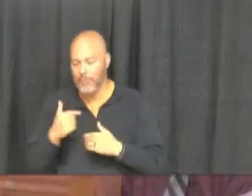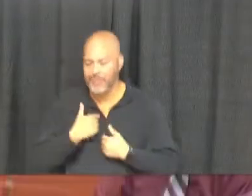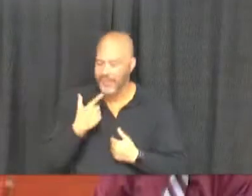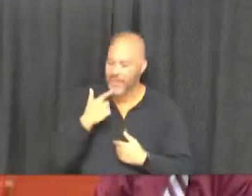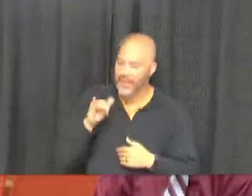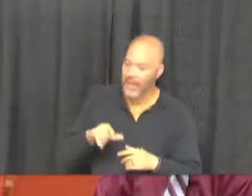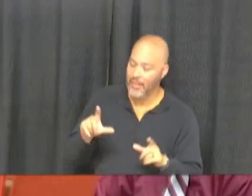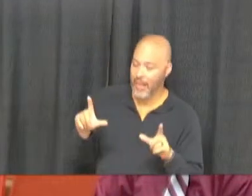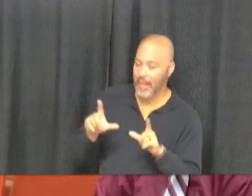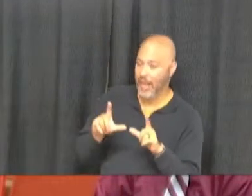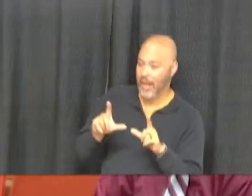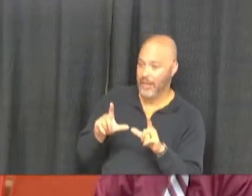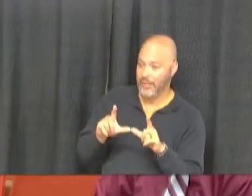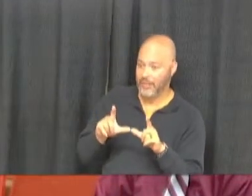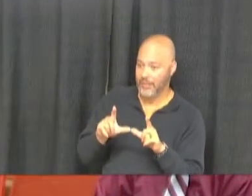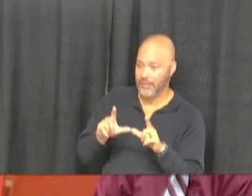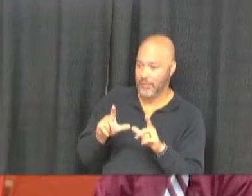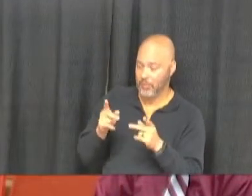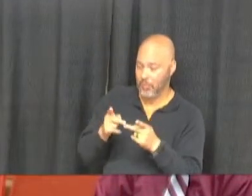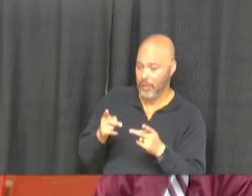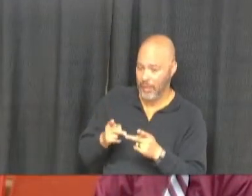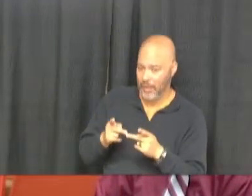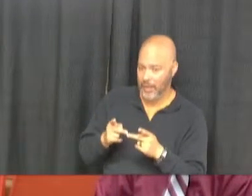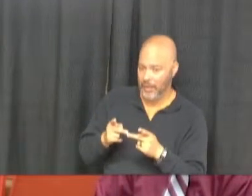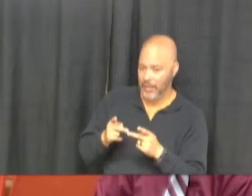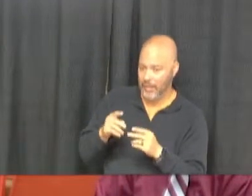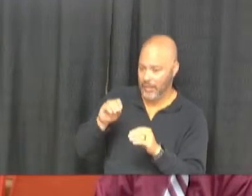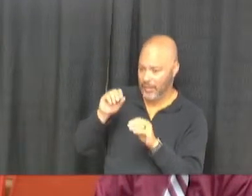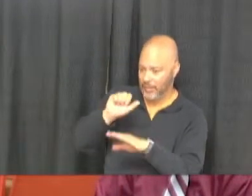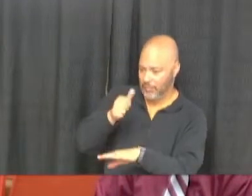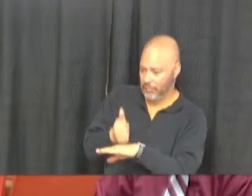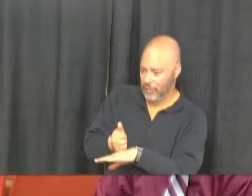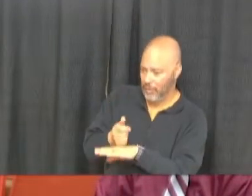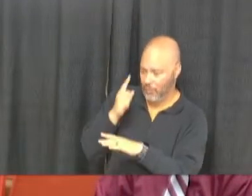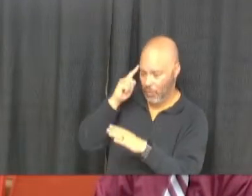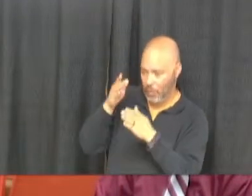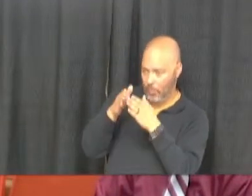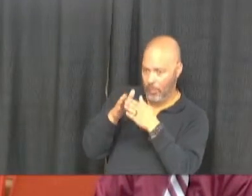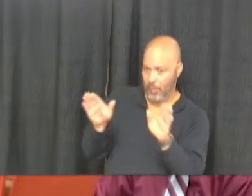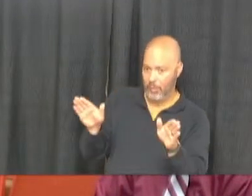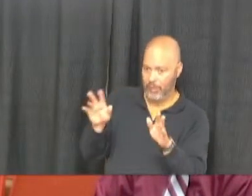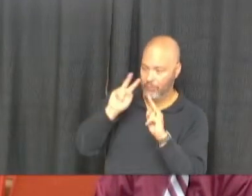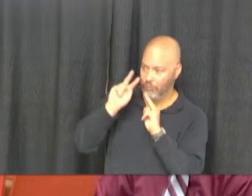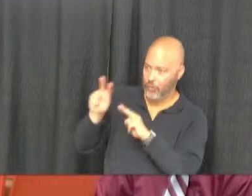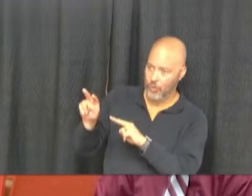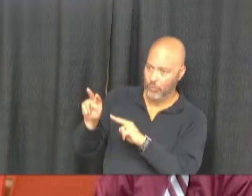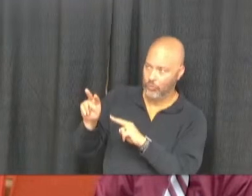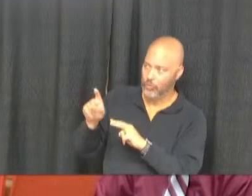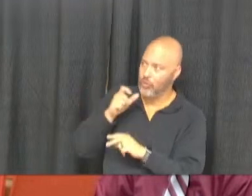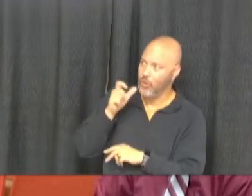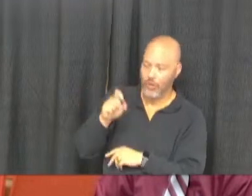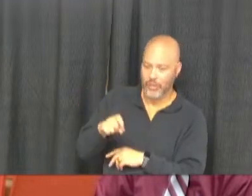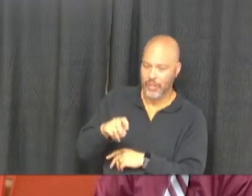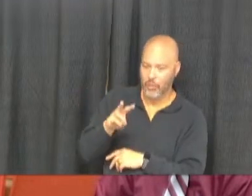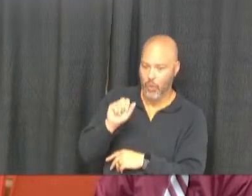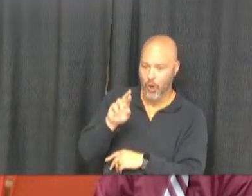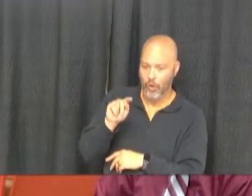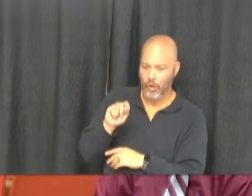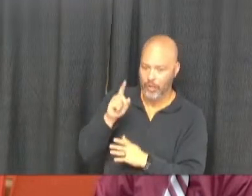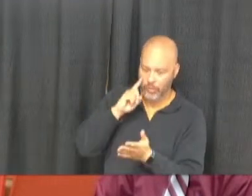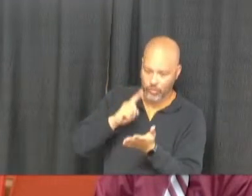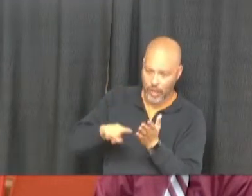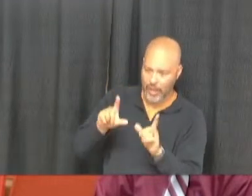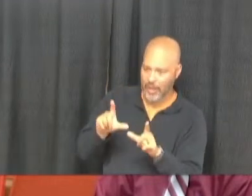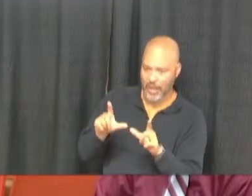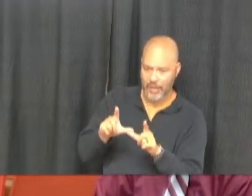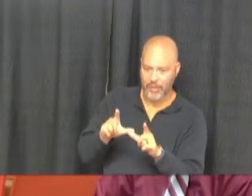license plate is in its position for that very purpose, public view. And you don't need a warrant to run a license